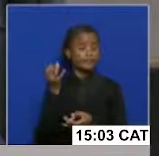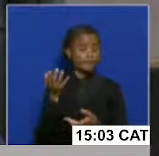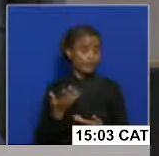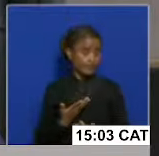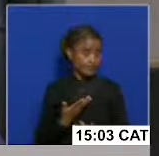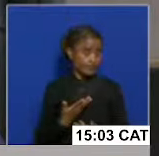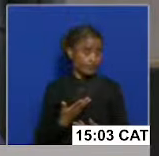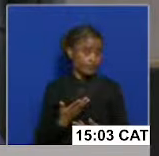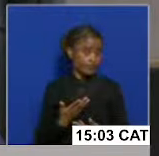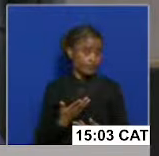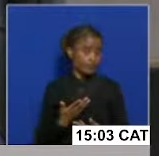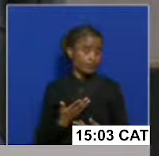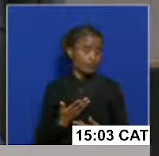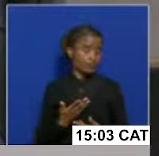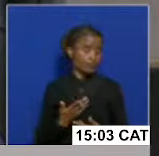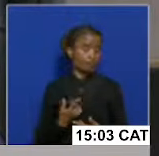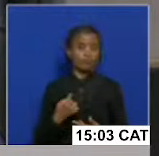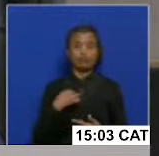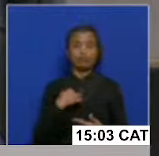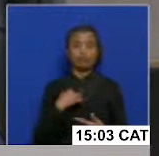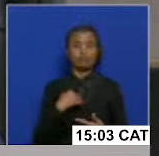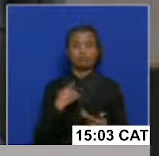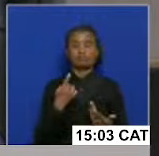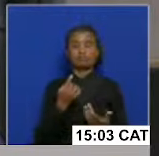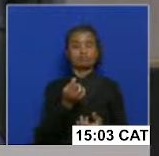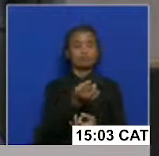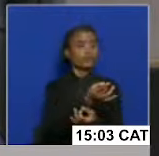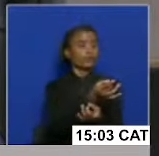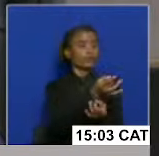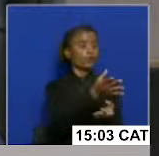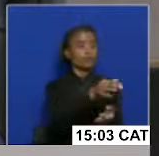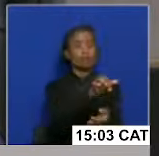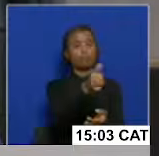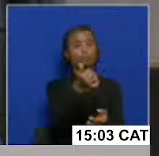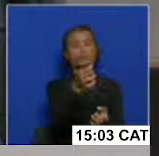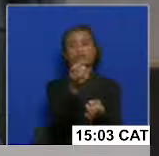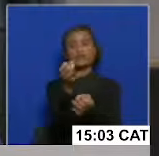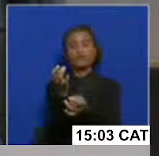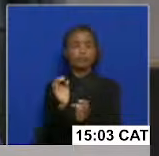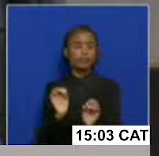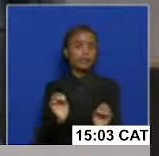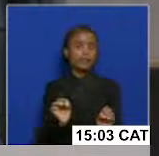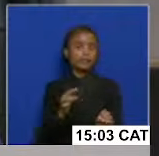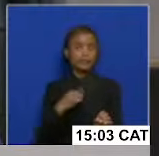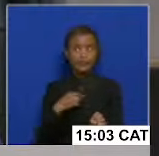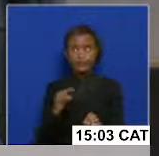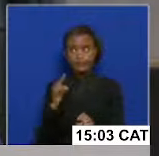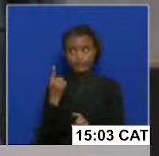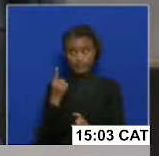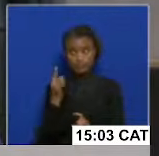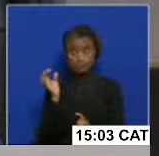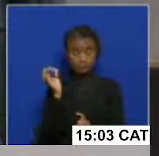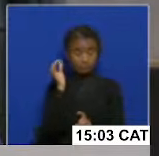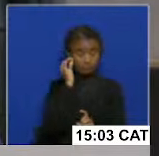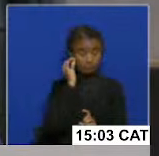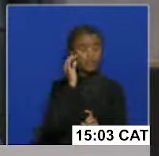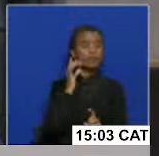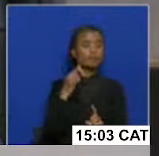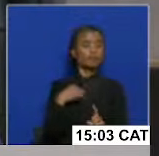I didn't pass it to anyone until I spoken to Mr. Mkwanazi. Then he asked me